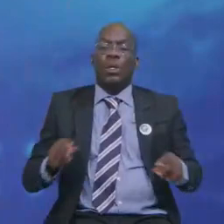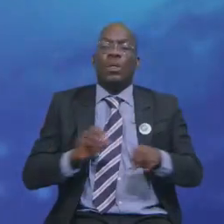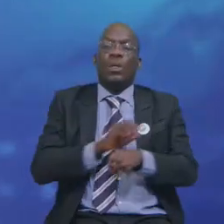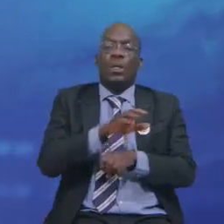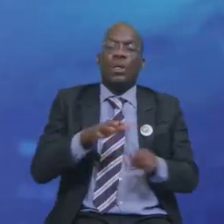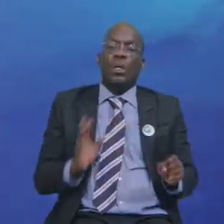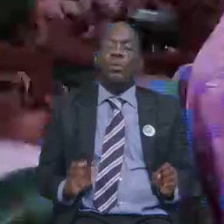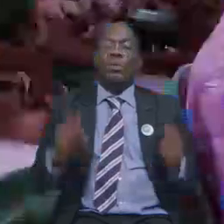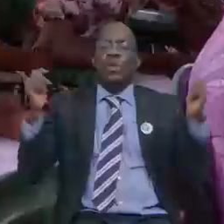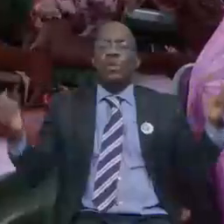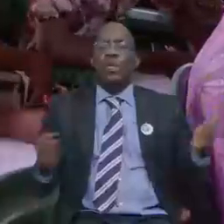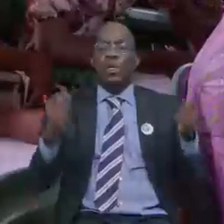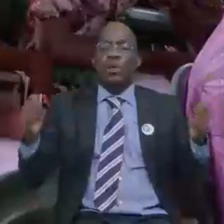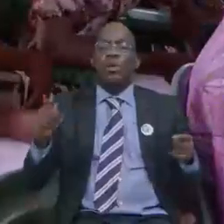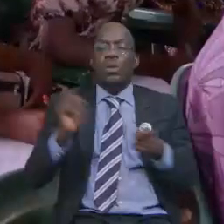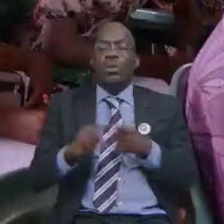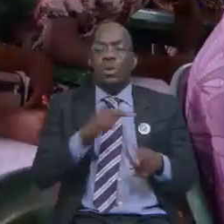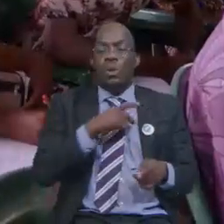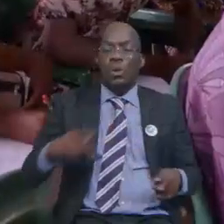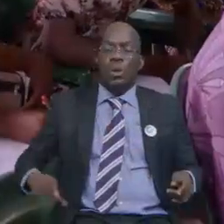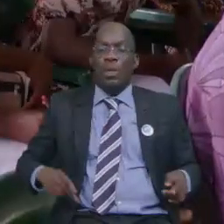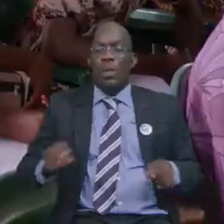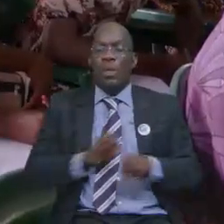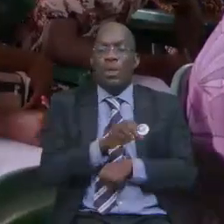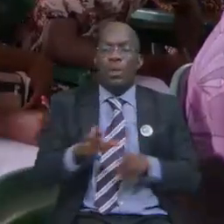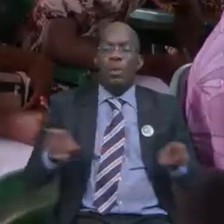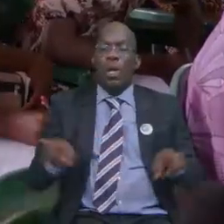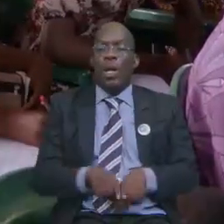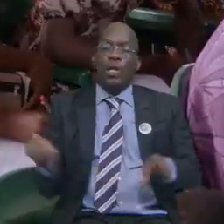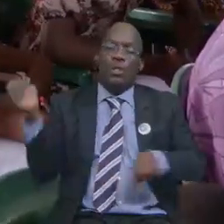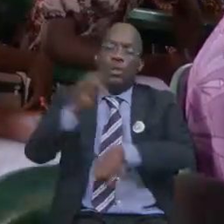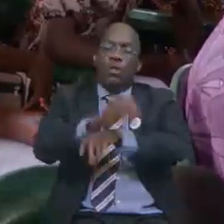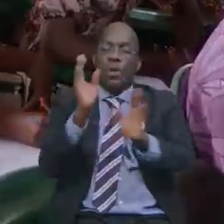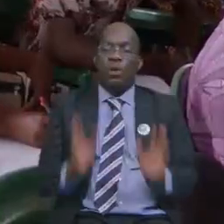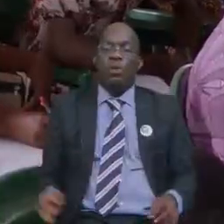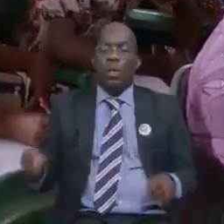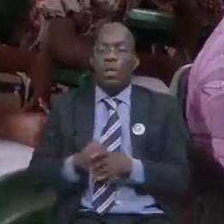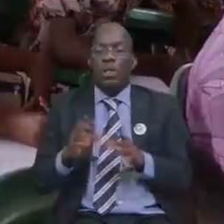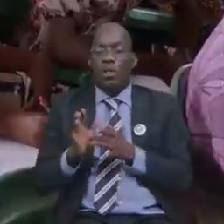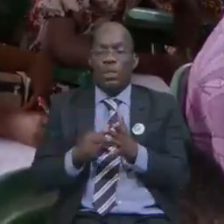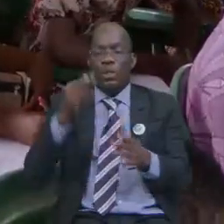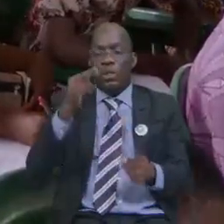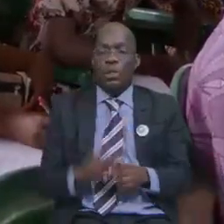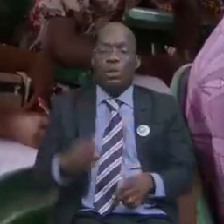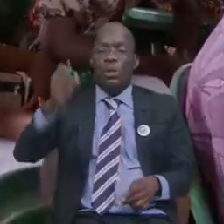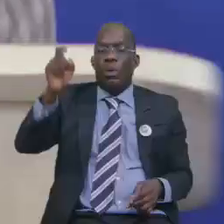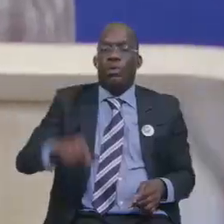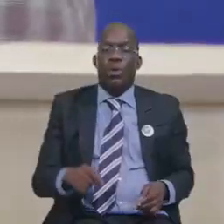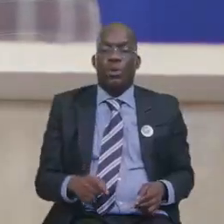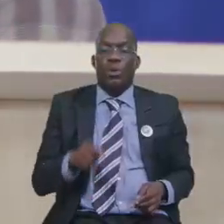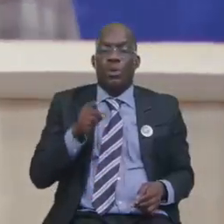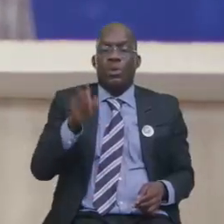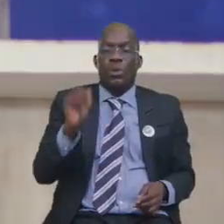into the kingdom as a conqueror in Jesus' name. Must. You need to write this